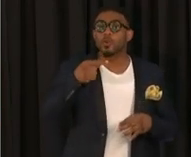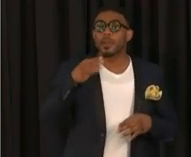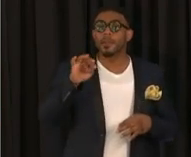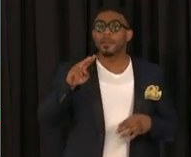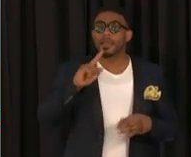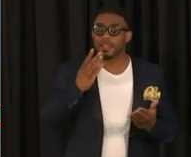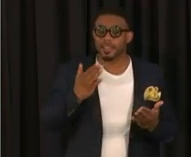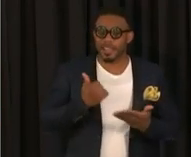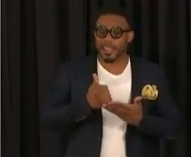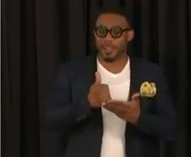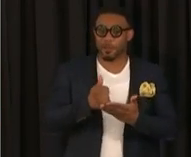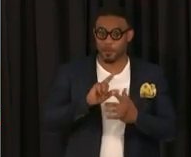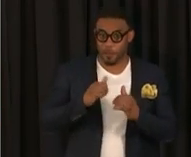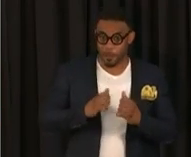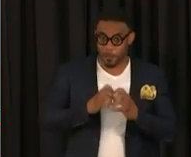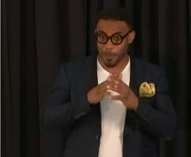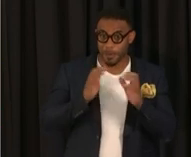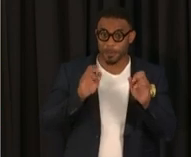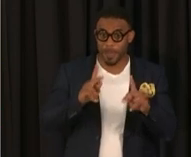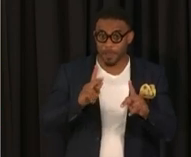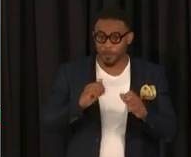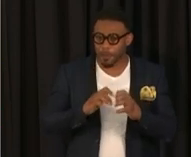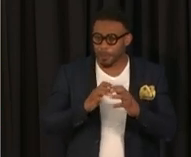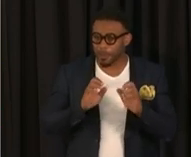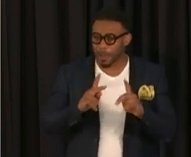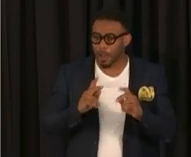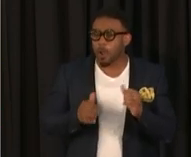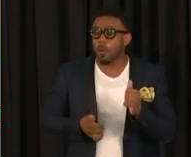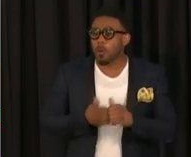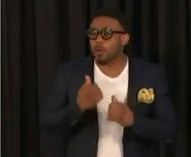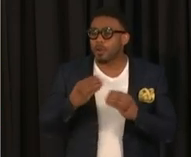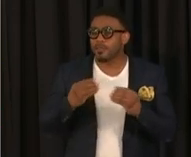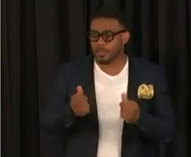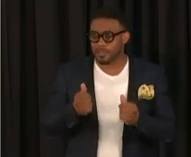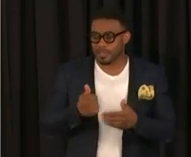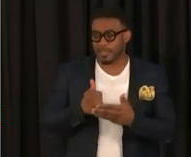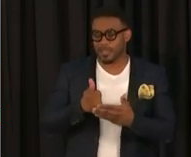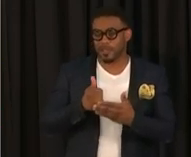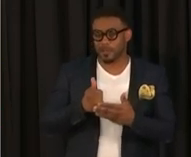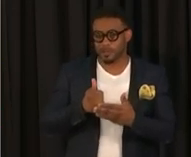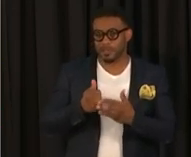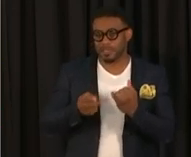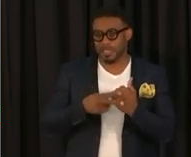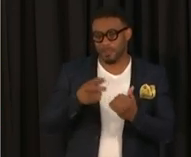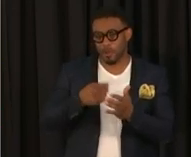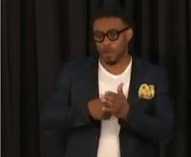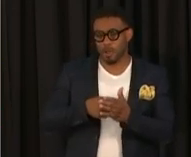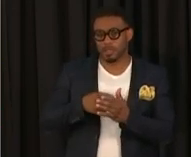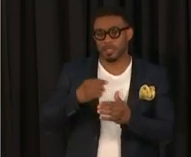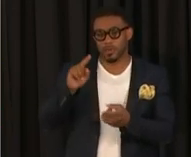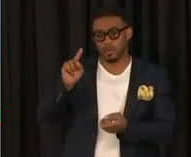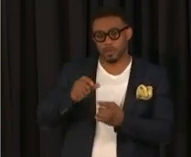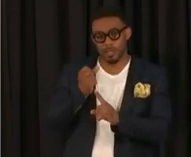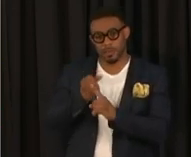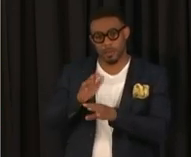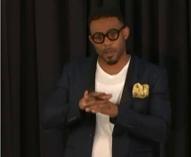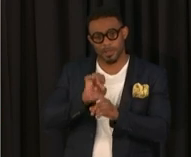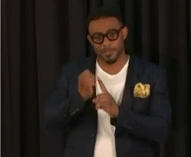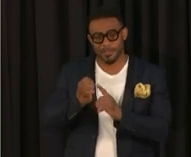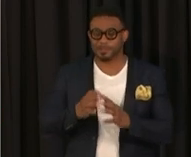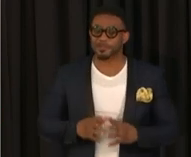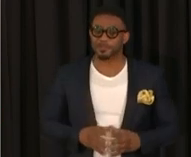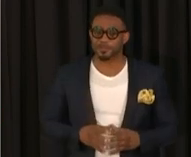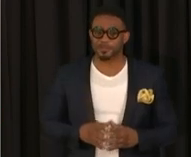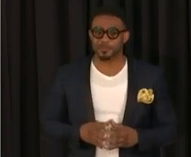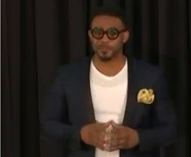here to help with those and make sure that when we're building back most efficiently to help save costs in the long run and reduce the impact on the